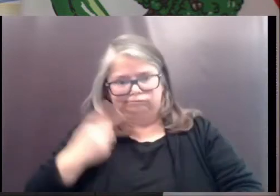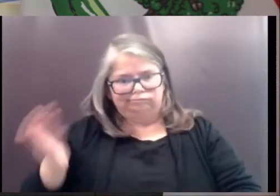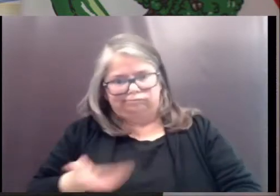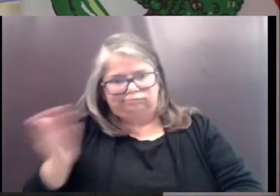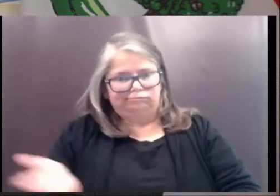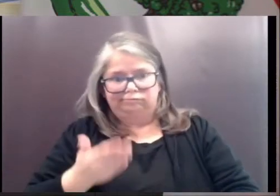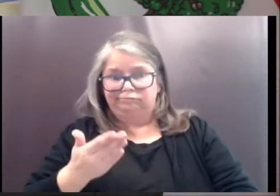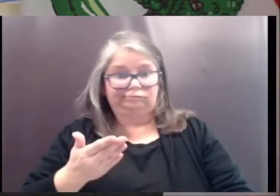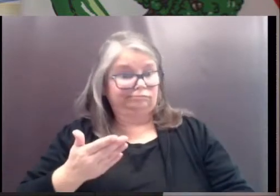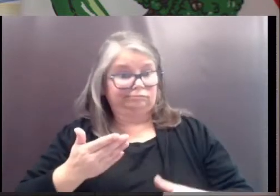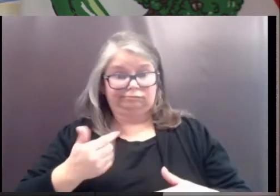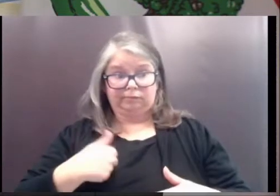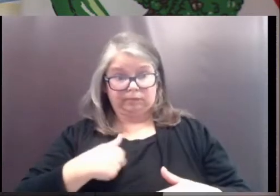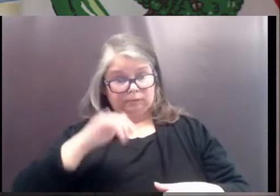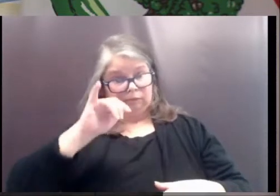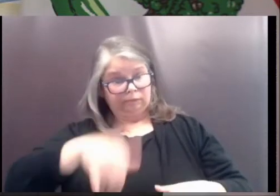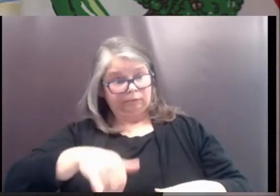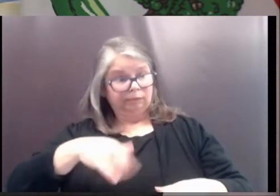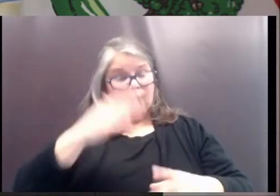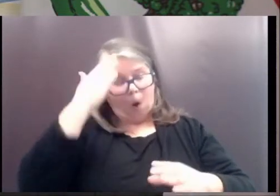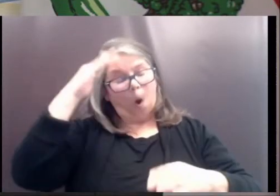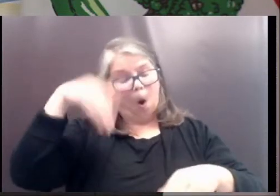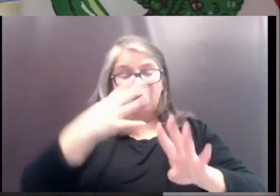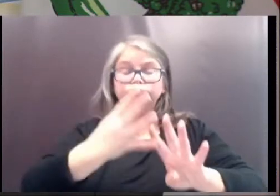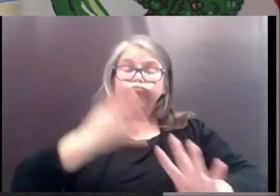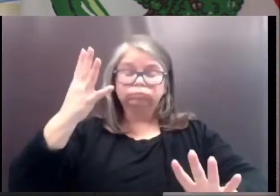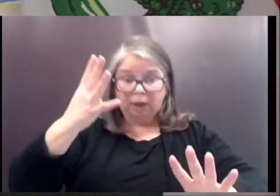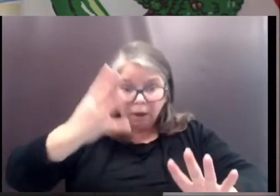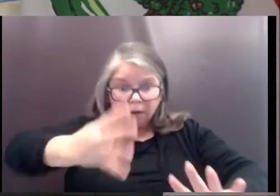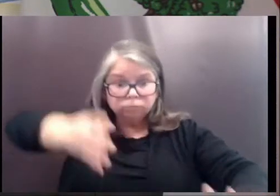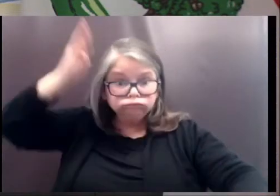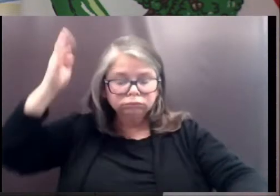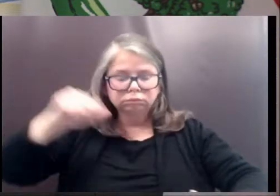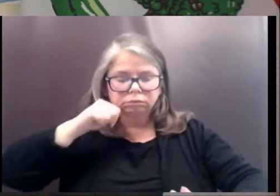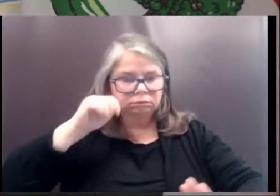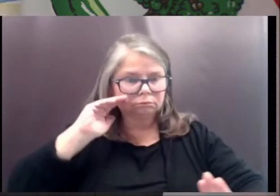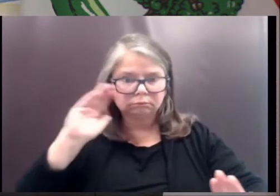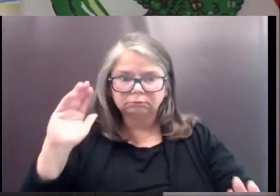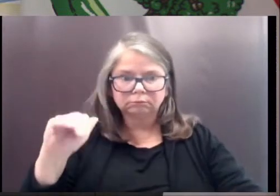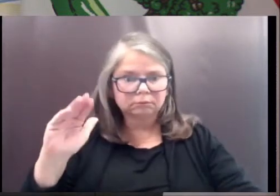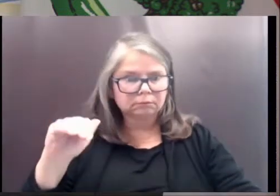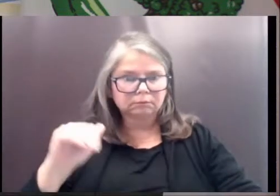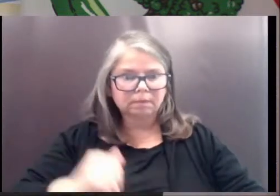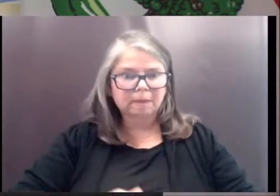for people. So those other services aren't something, because even when we've seen